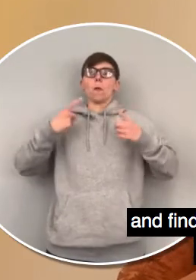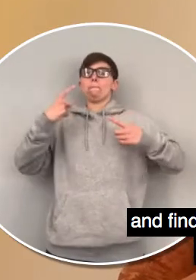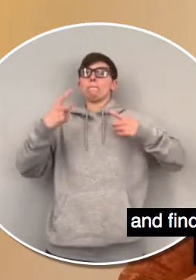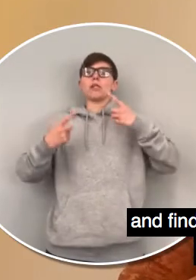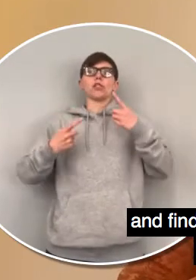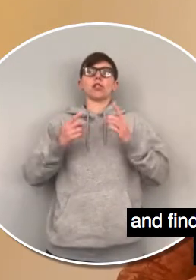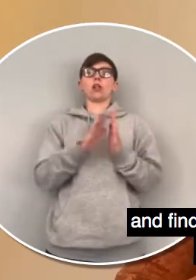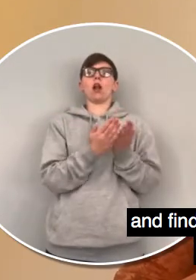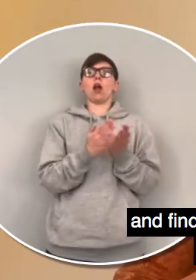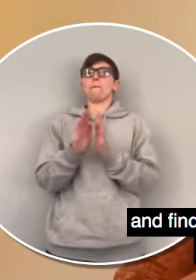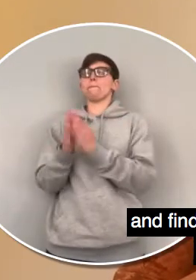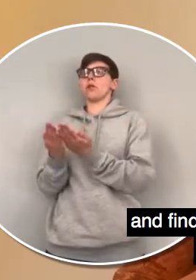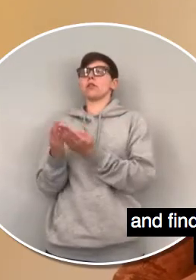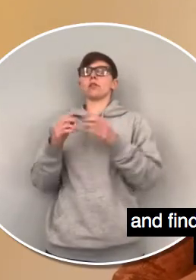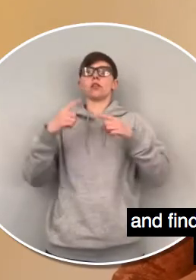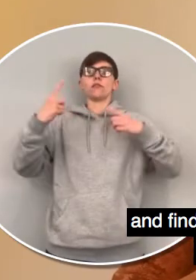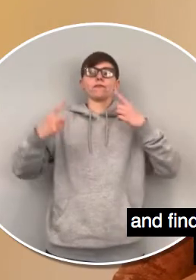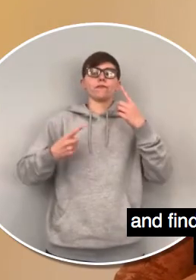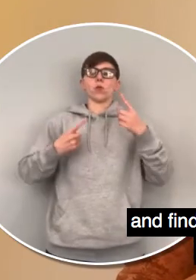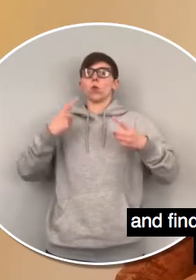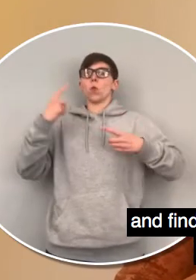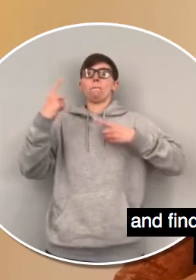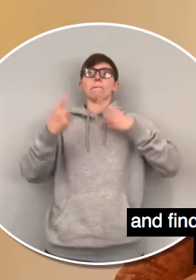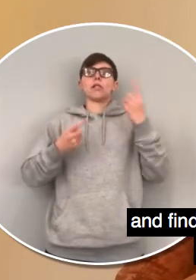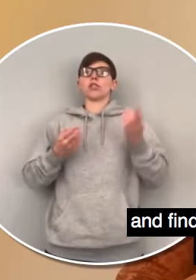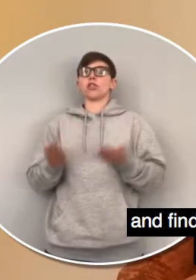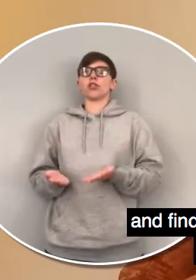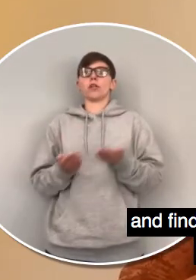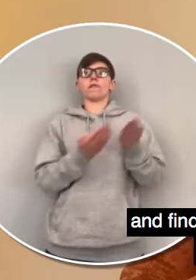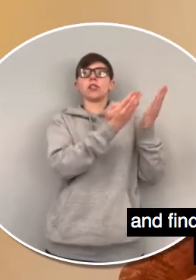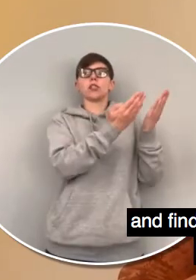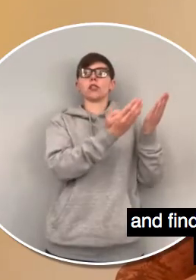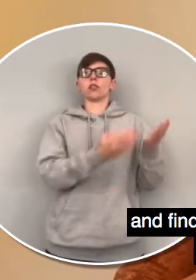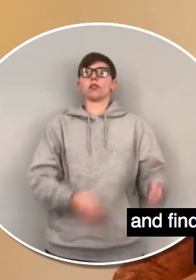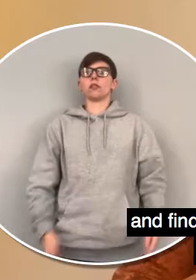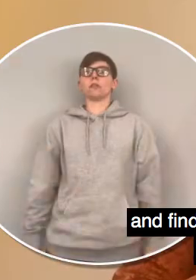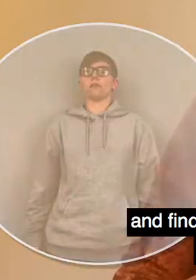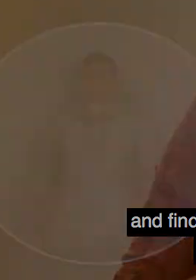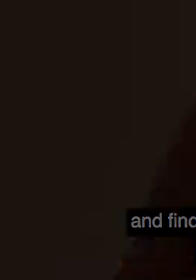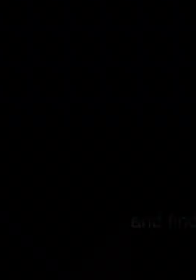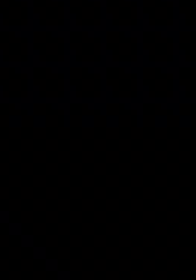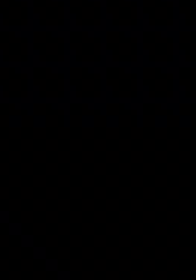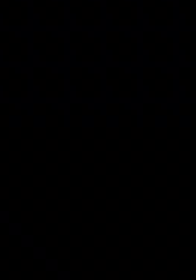stories, rhymes and lots of information from Coventry Libraries and Information Service.